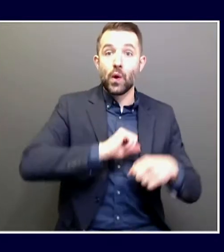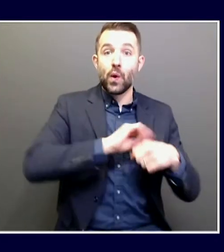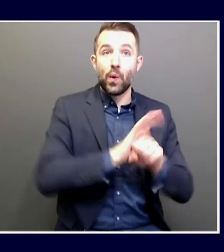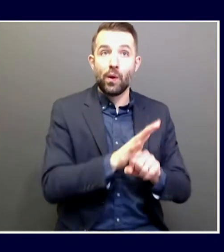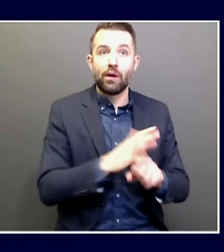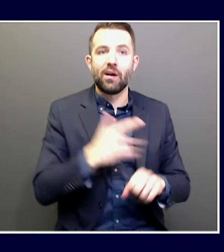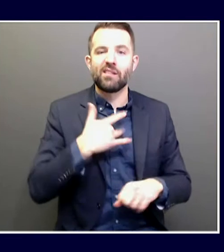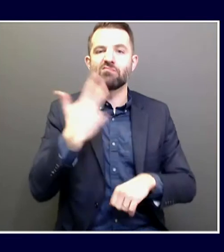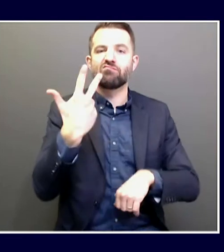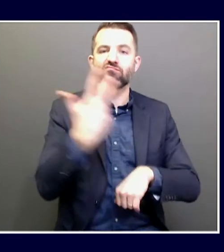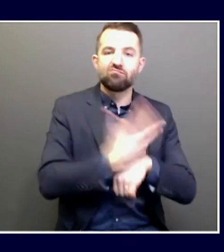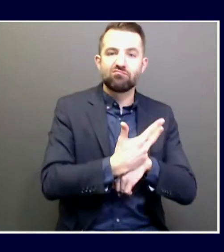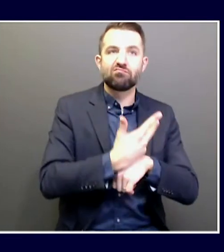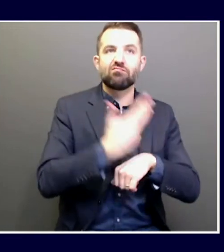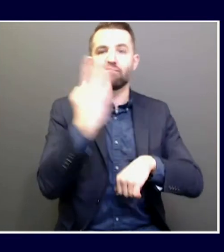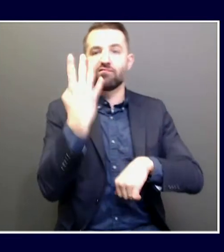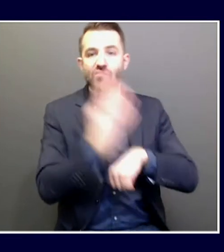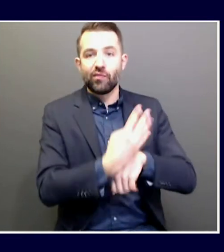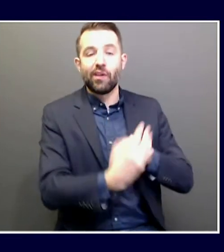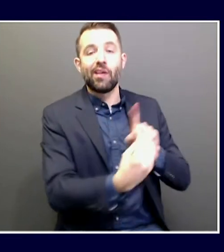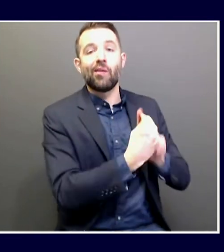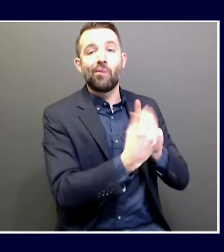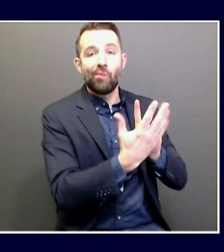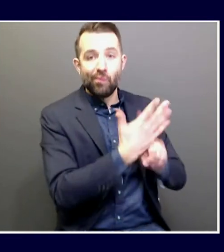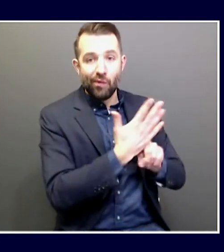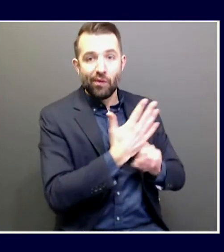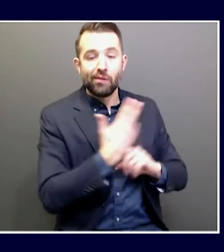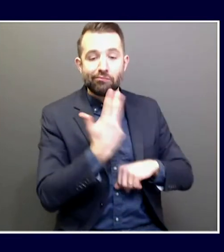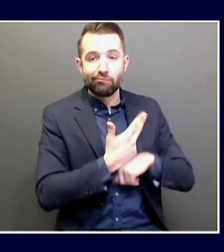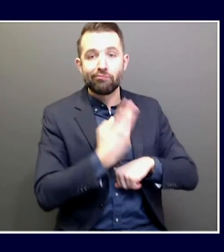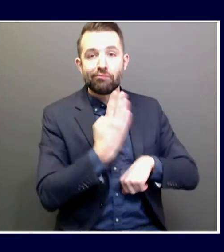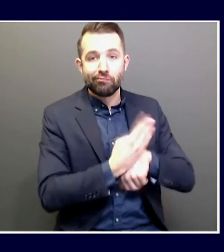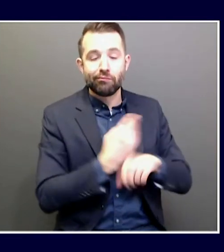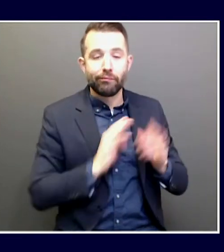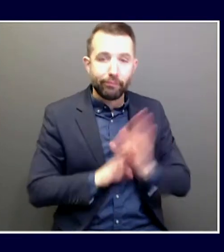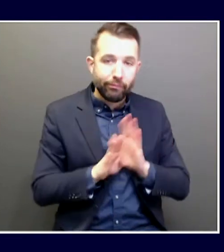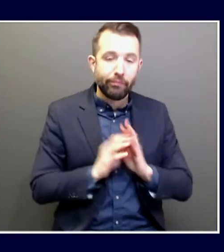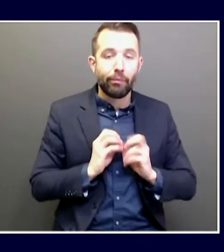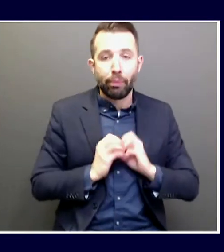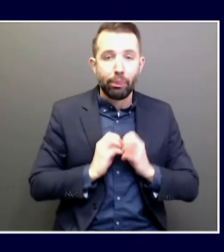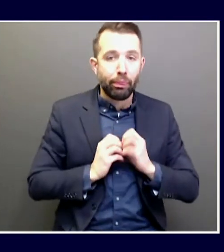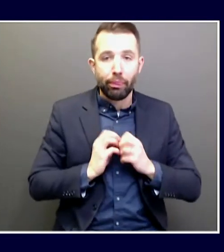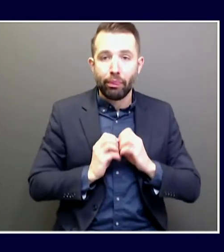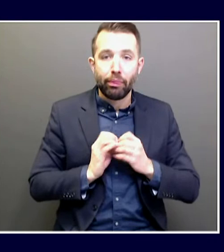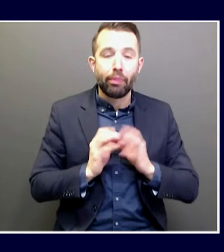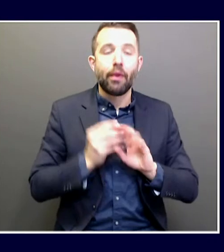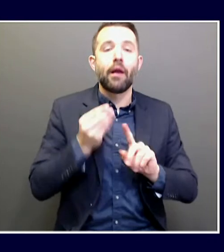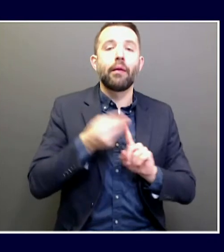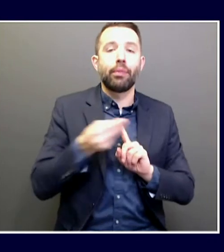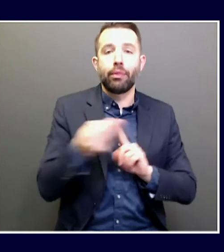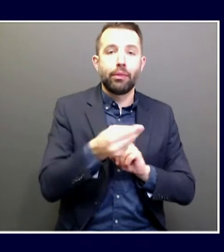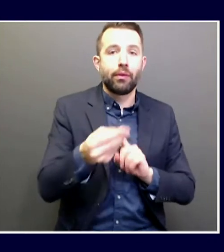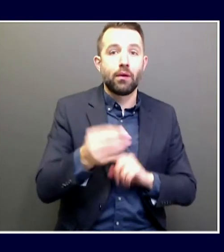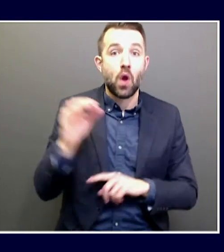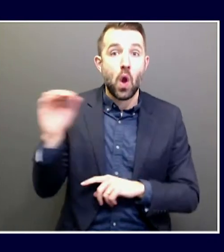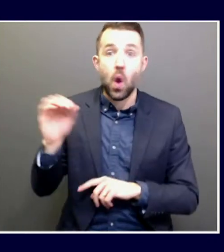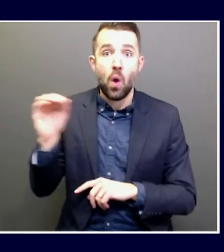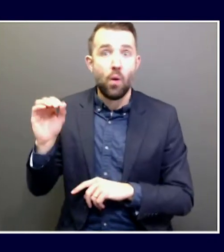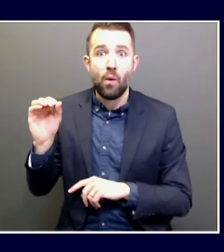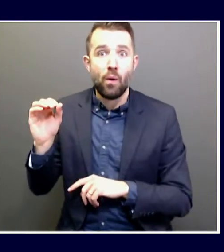With Omicron, it's shorter by about a day, not 3 to 4 days, but according to some studies, 2 to 3